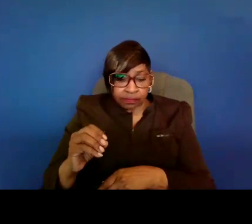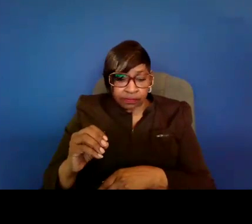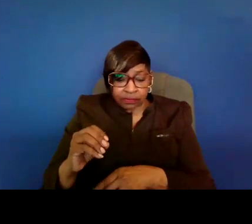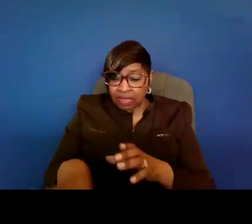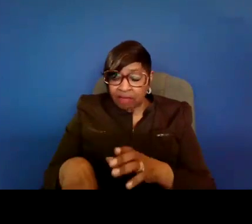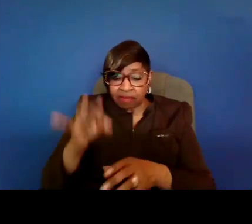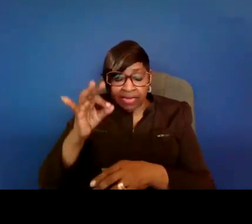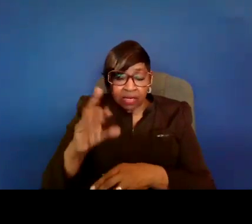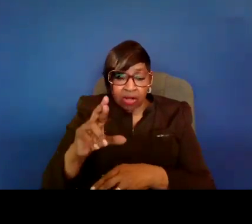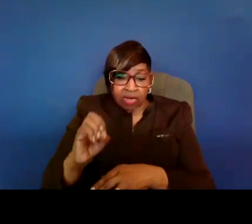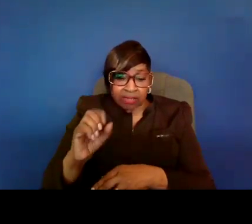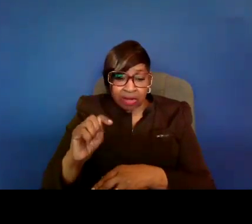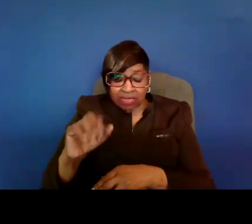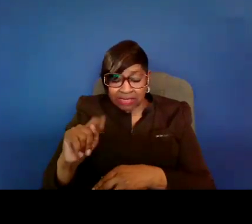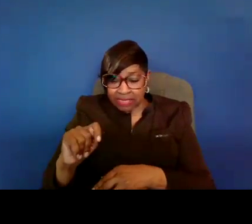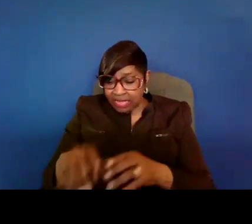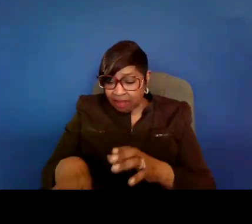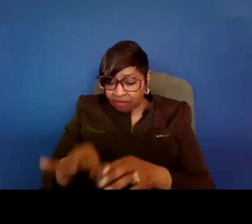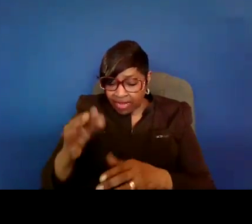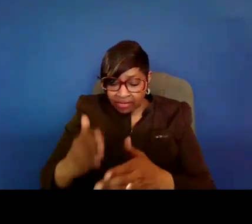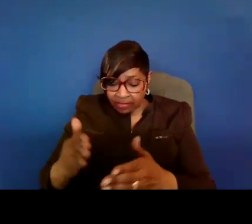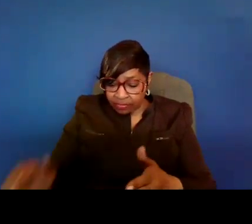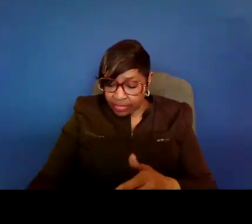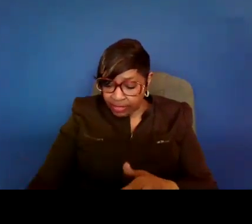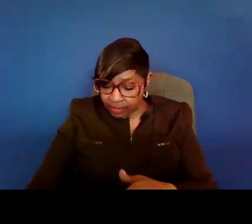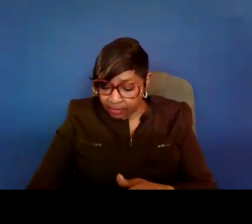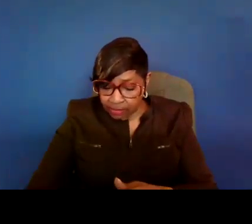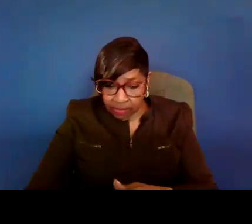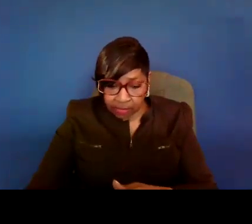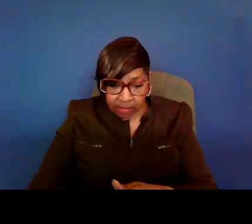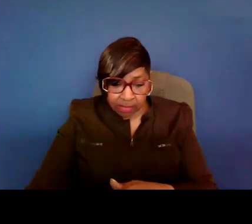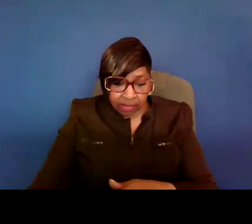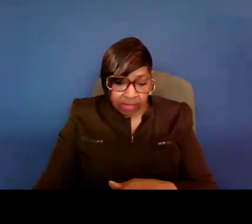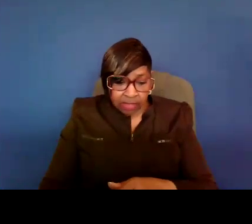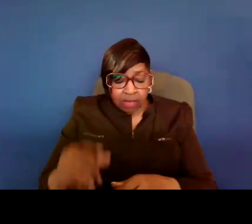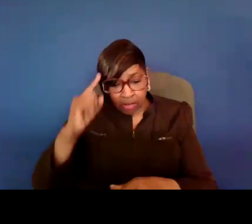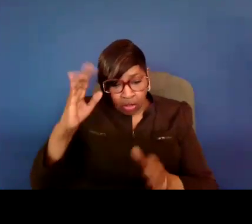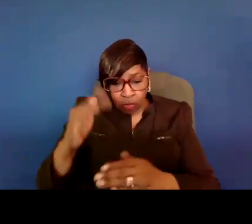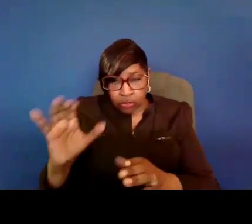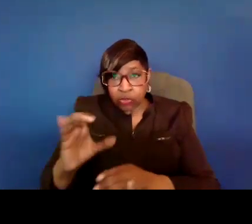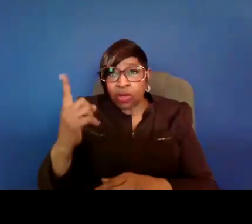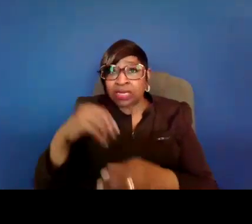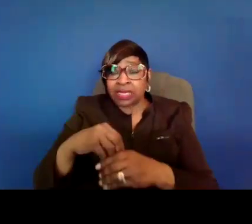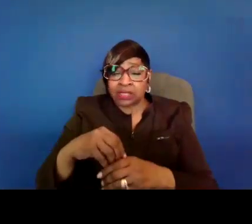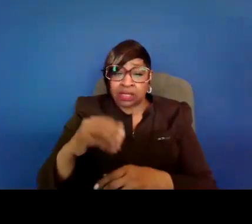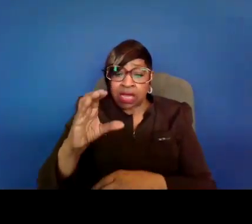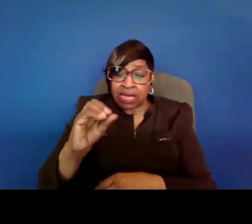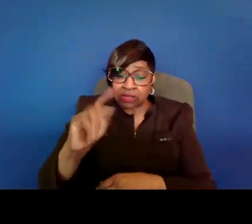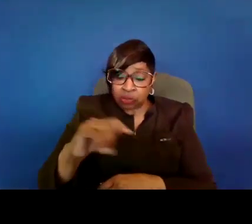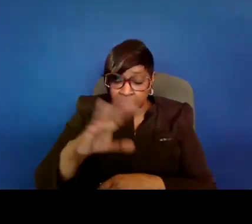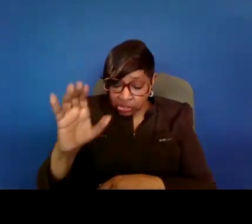finding the retreats, finding the things, like I host a lot of retreats. I'm hoping to do one in October in Chicago,